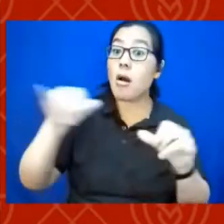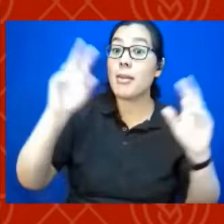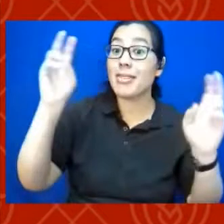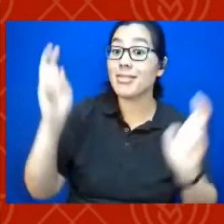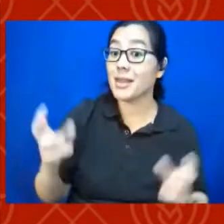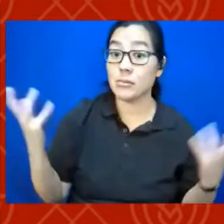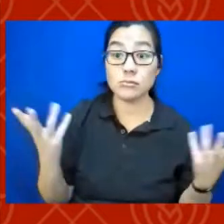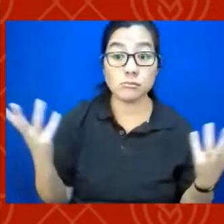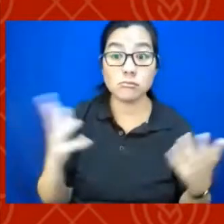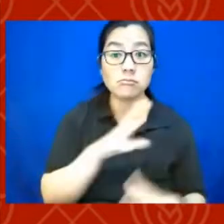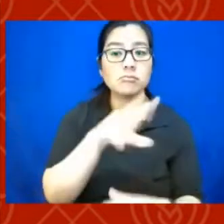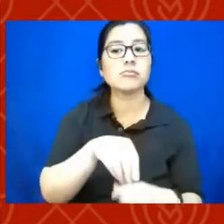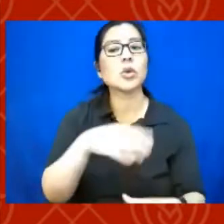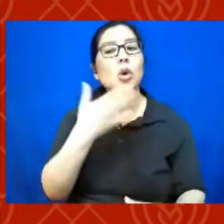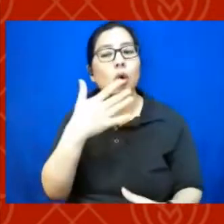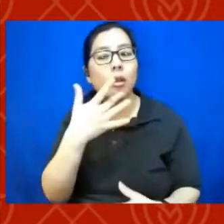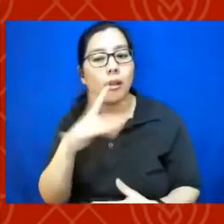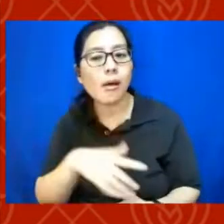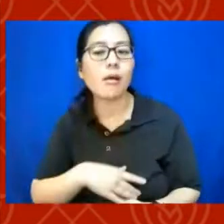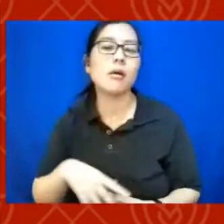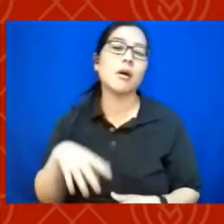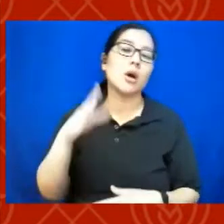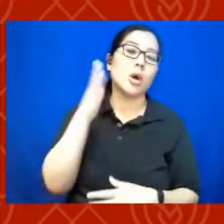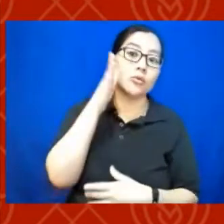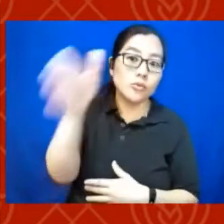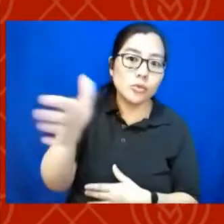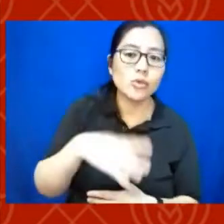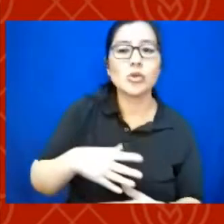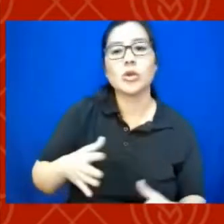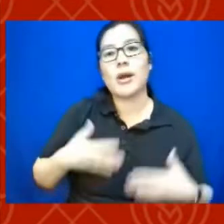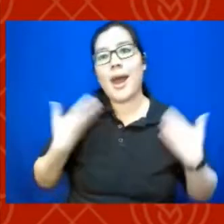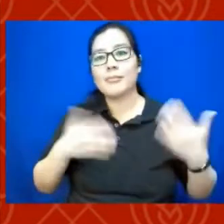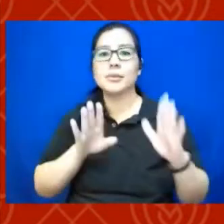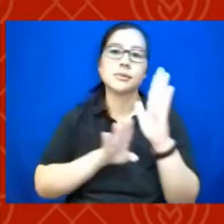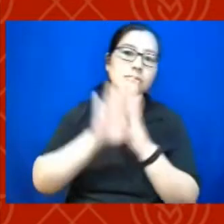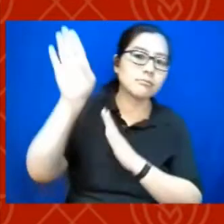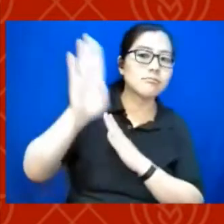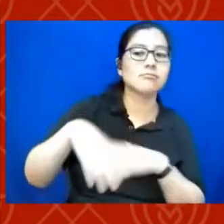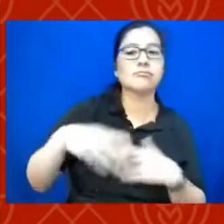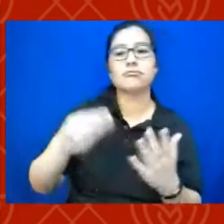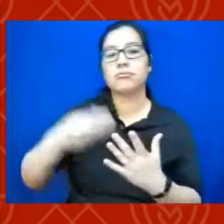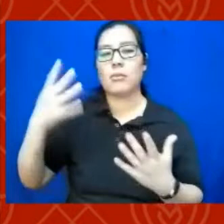fortune, prosperity, wealth, and happiness.